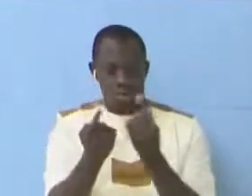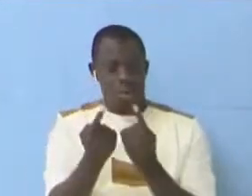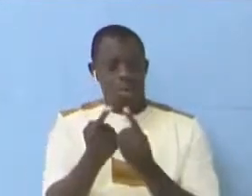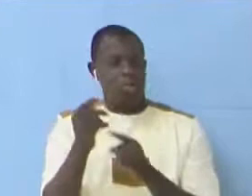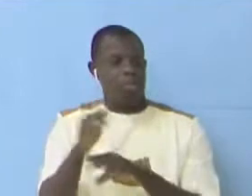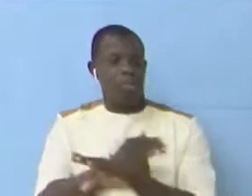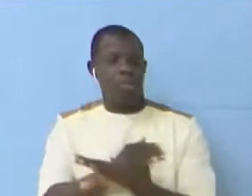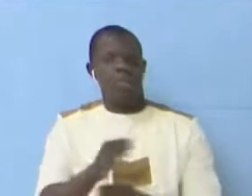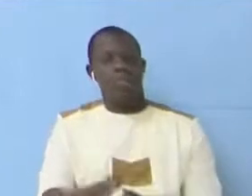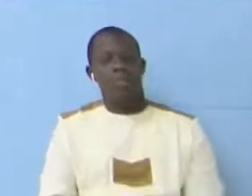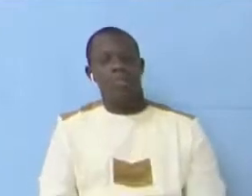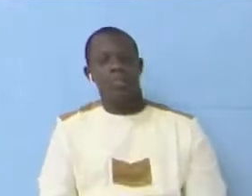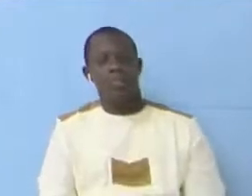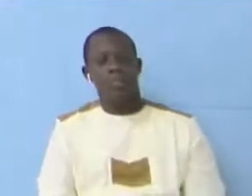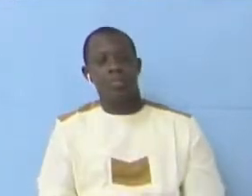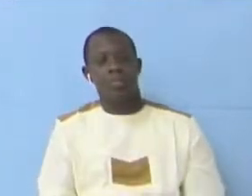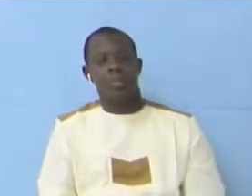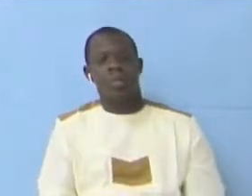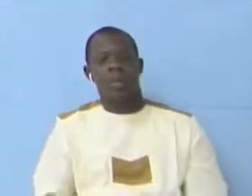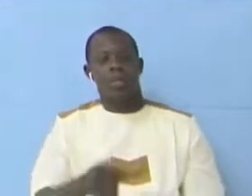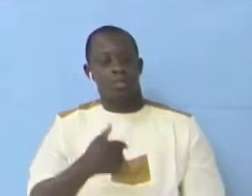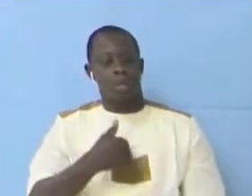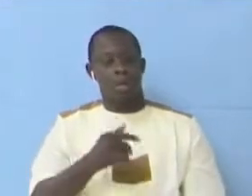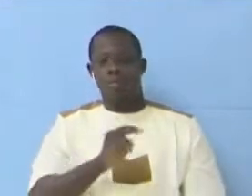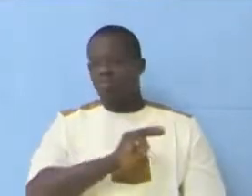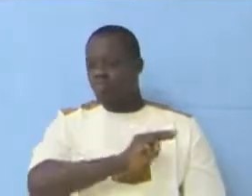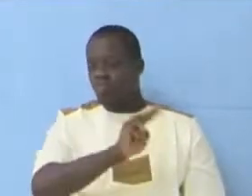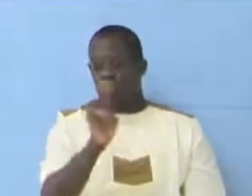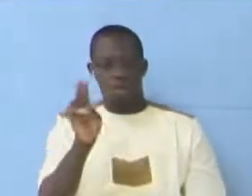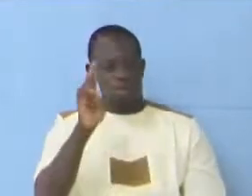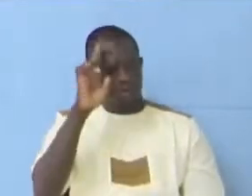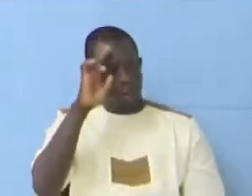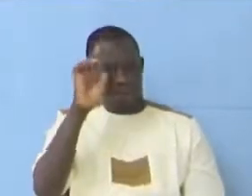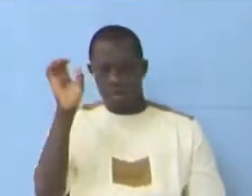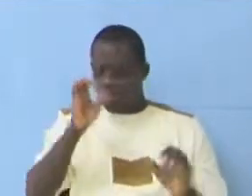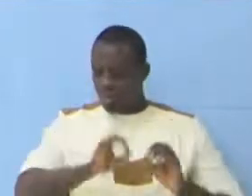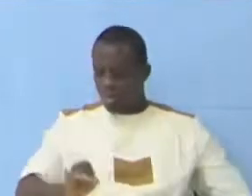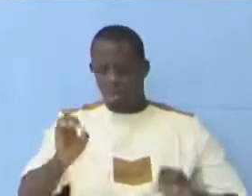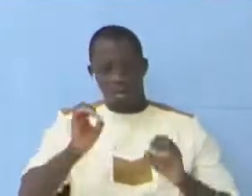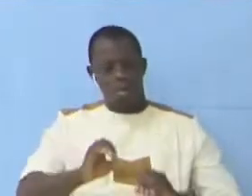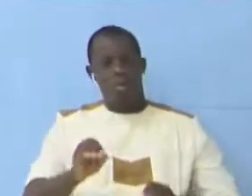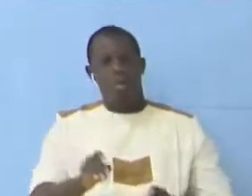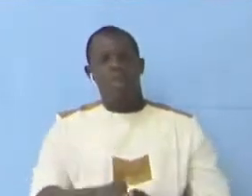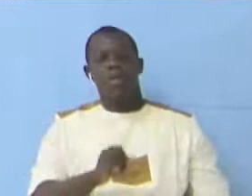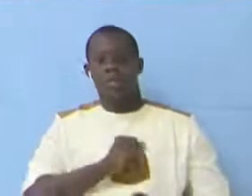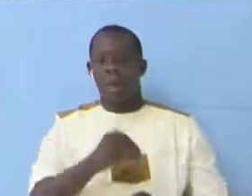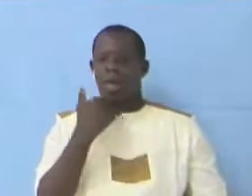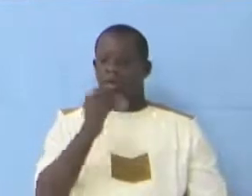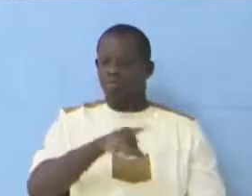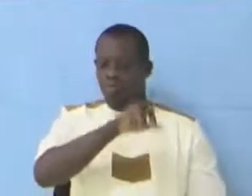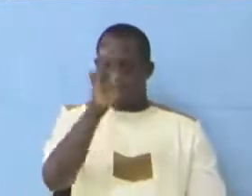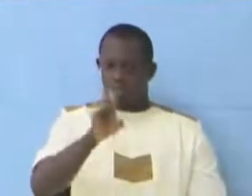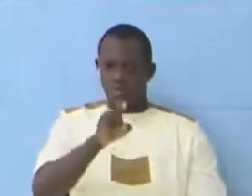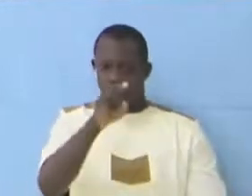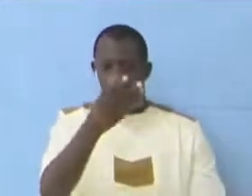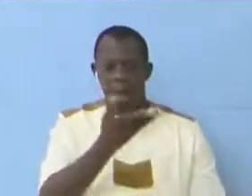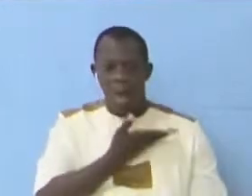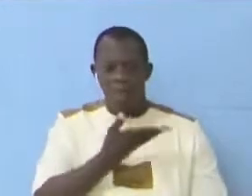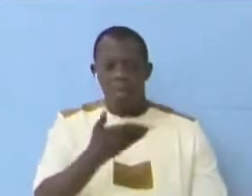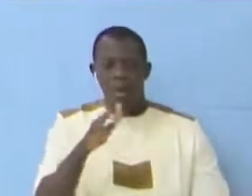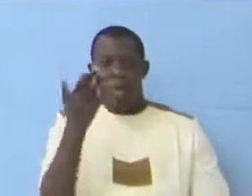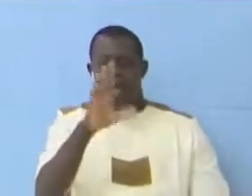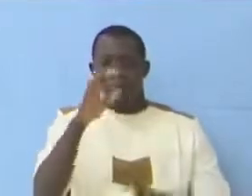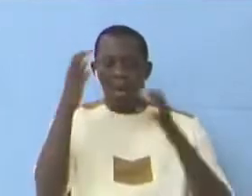nag. I did not suspect anything. te jottuma dara itamit. He asked me if I had any problems